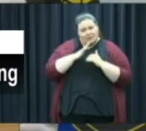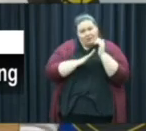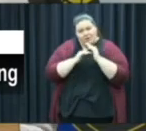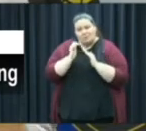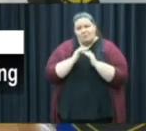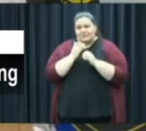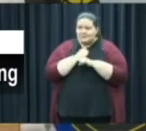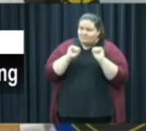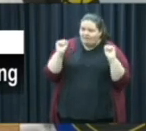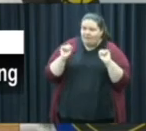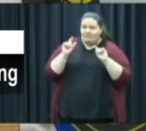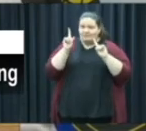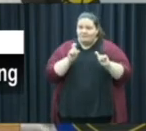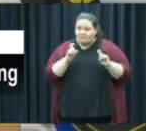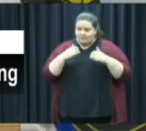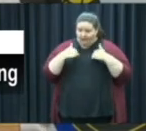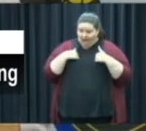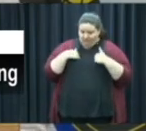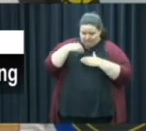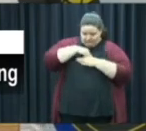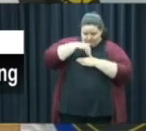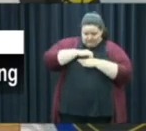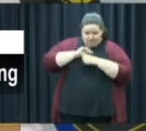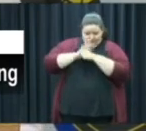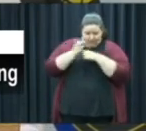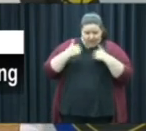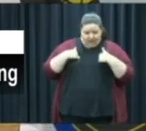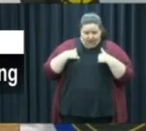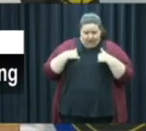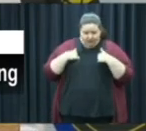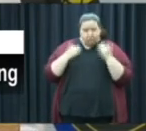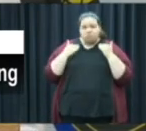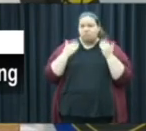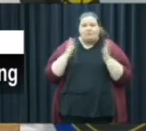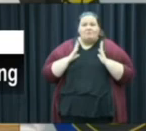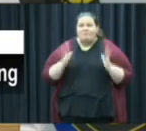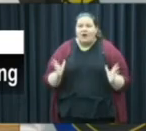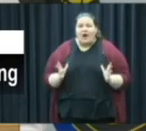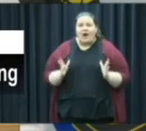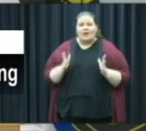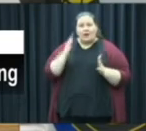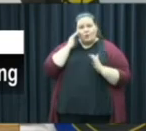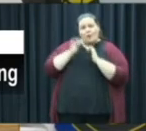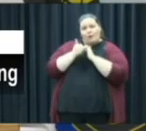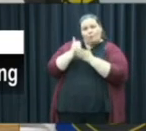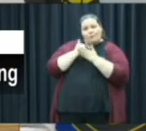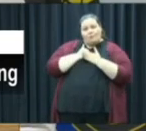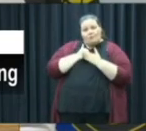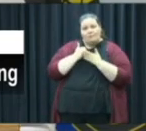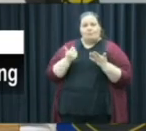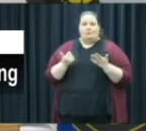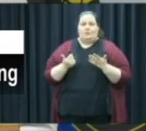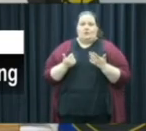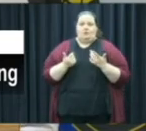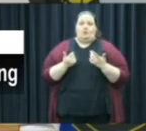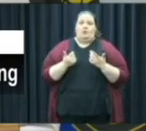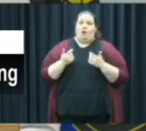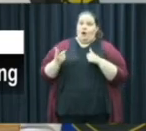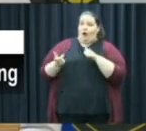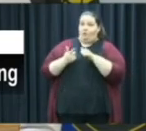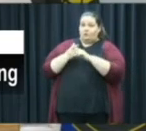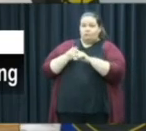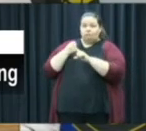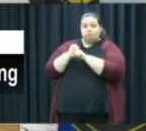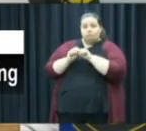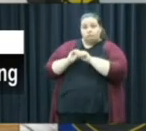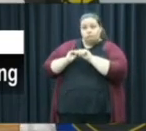comfortable about presenting with their symptoms and getting tested. So we are now in the early stages of recovery from the first wave of COVID-19